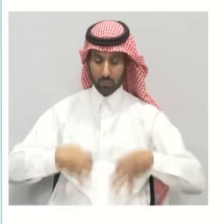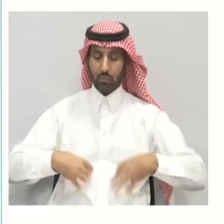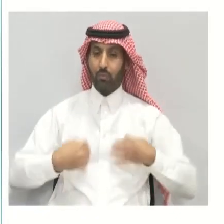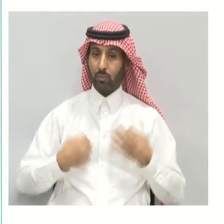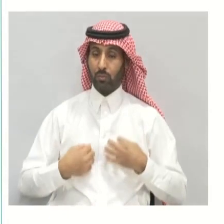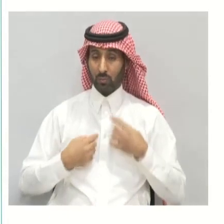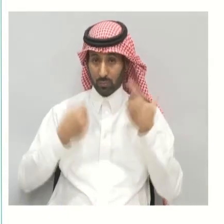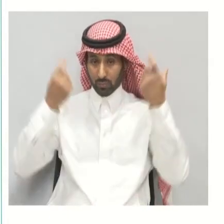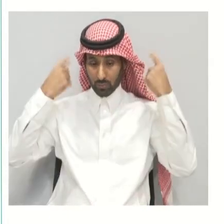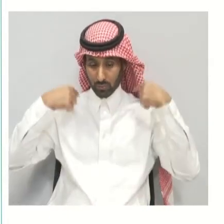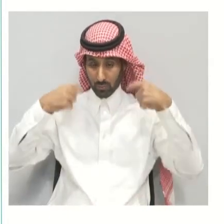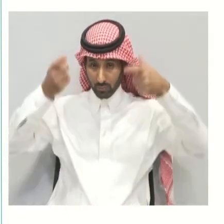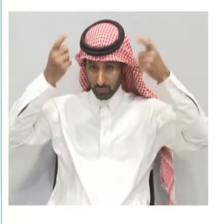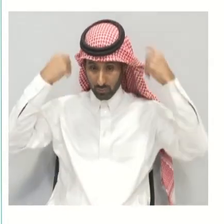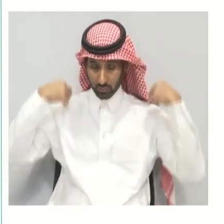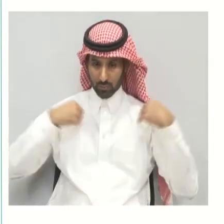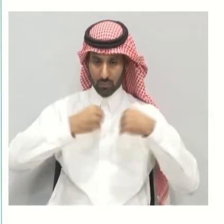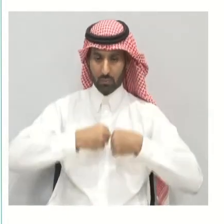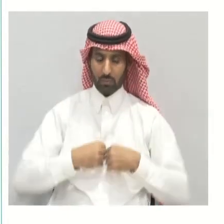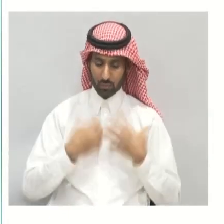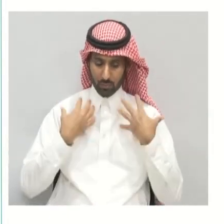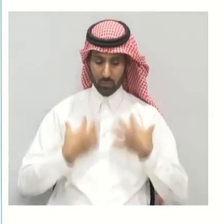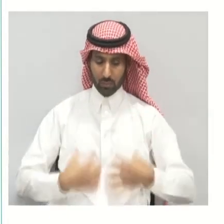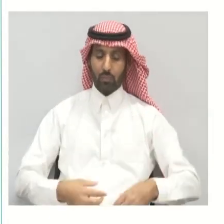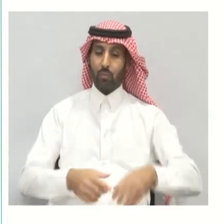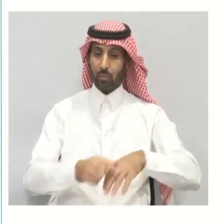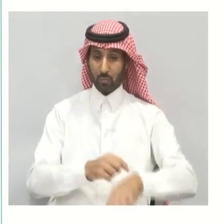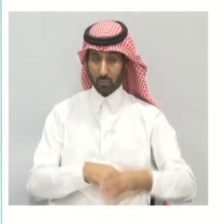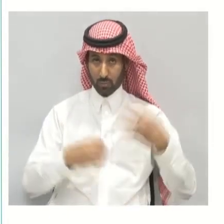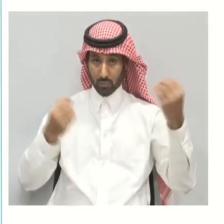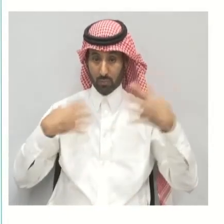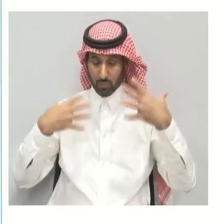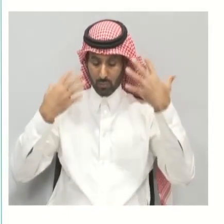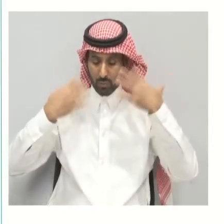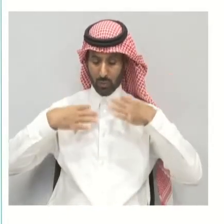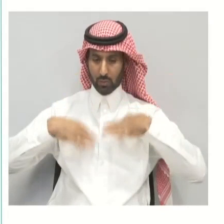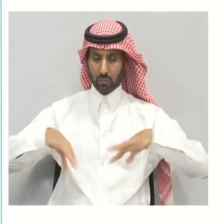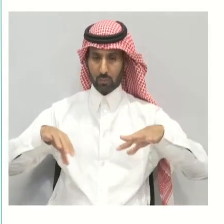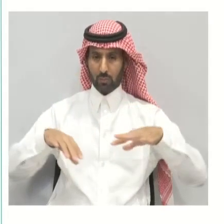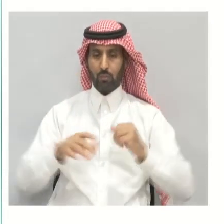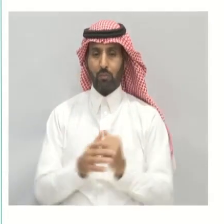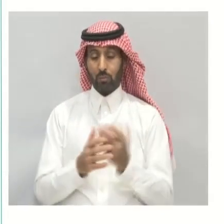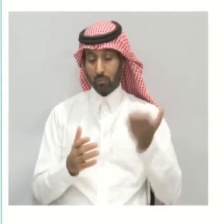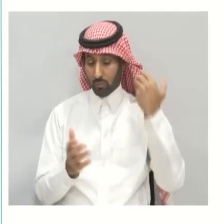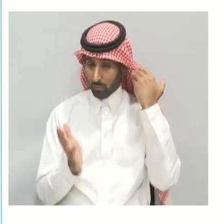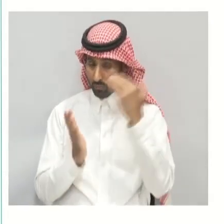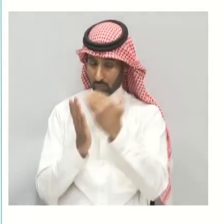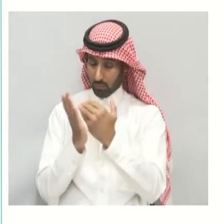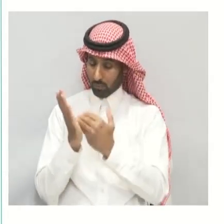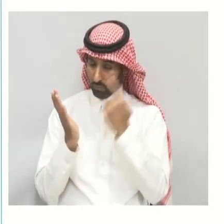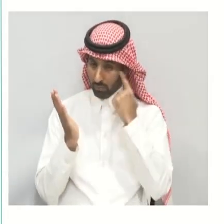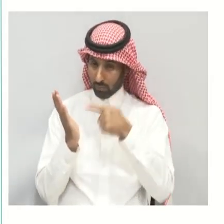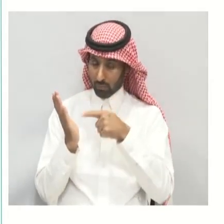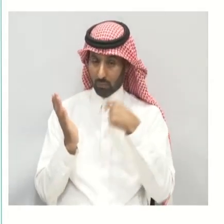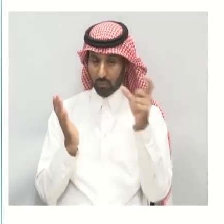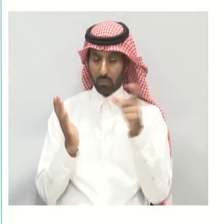So the question about what do visitors wear or visitors wear at the falls? So when I go back to the text, I look for